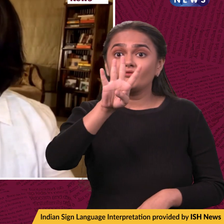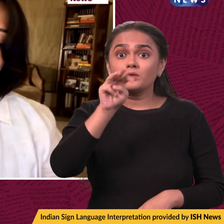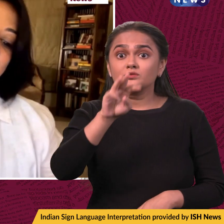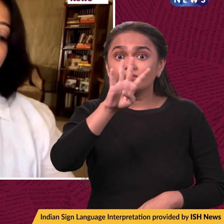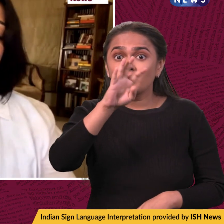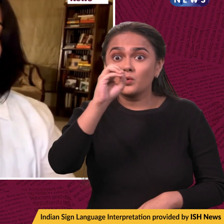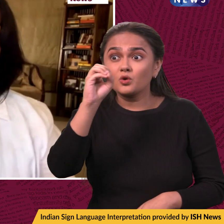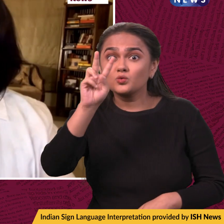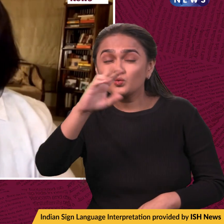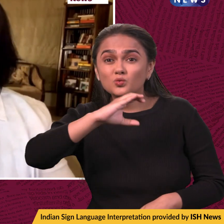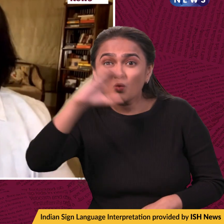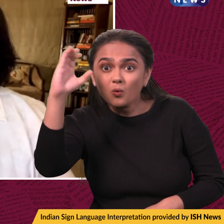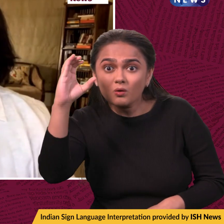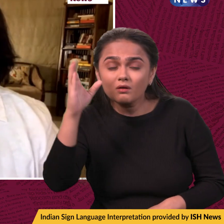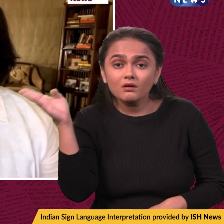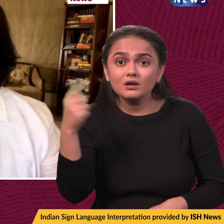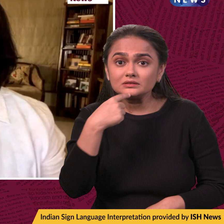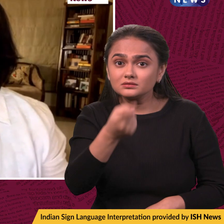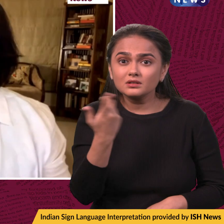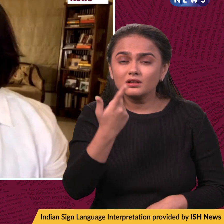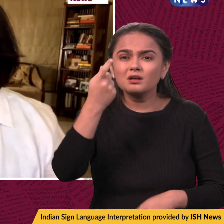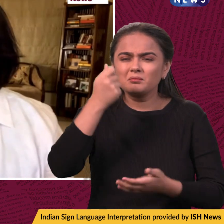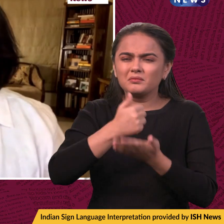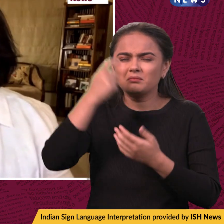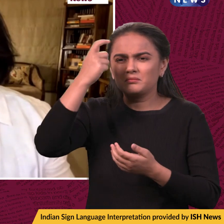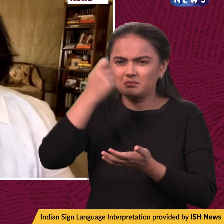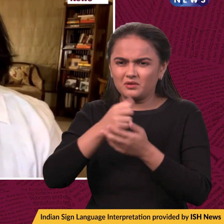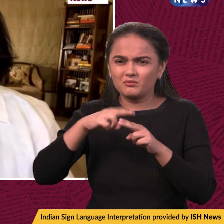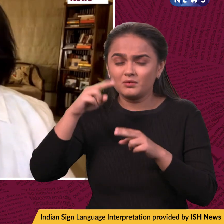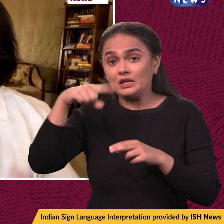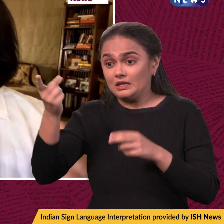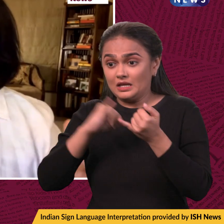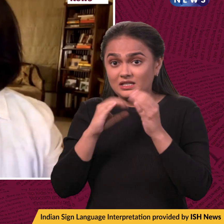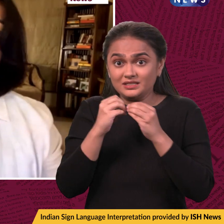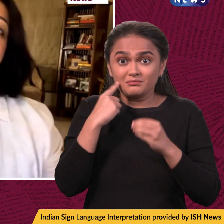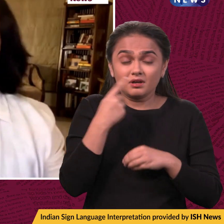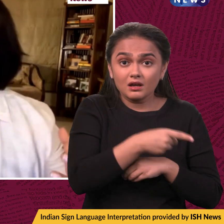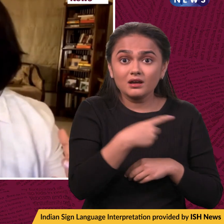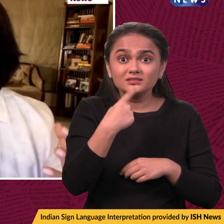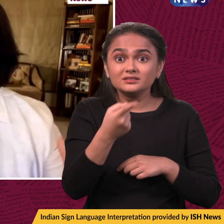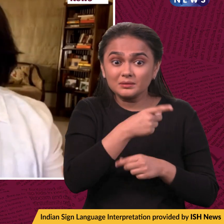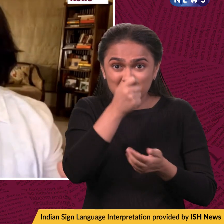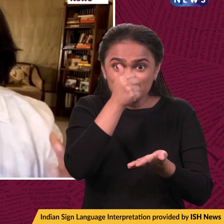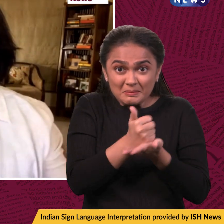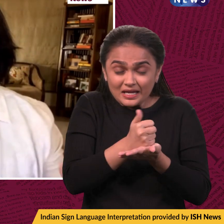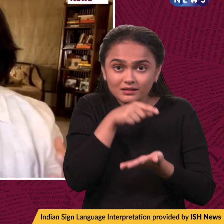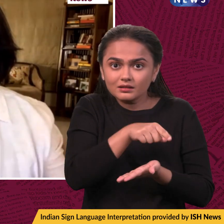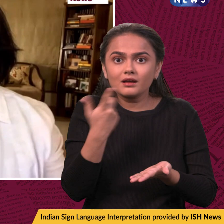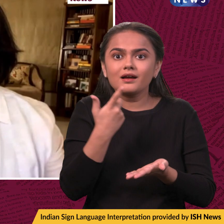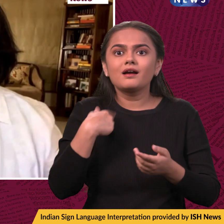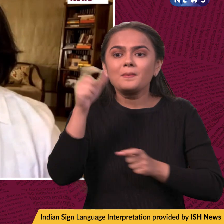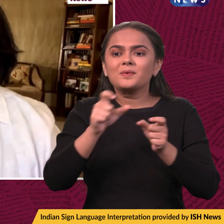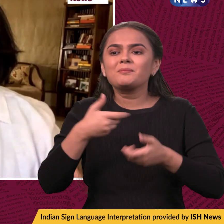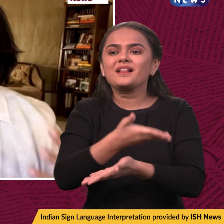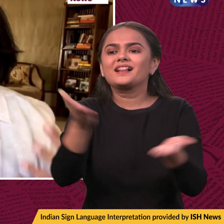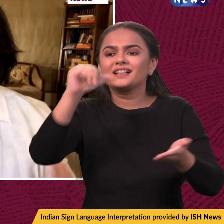34,402 crore rupees, followed by Union Bank, PNB, and Bank of Baroda. Remember, SBI is a bank that was created to serve the